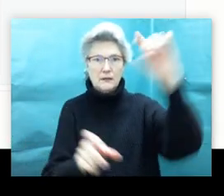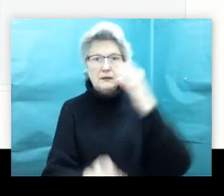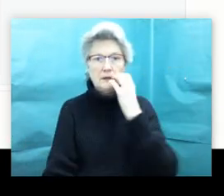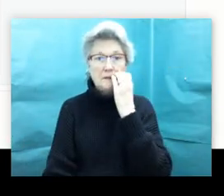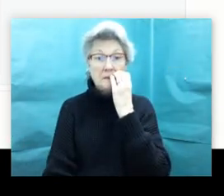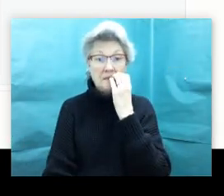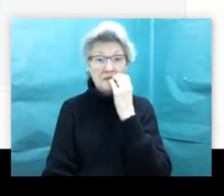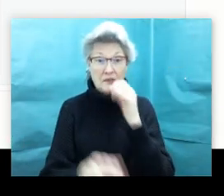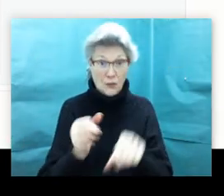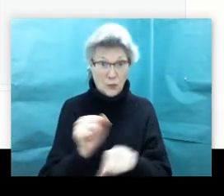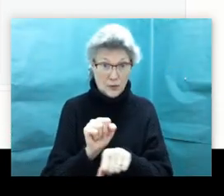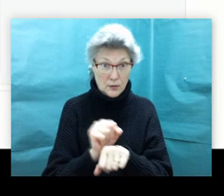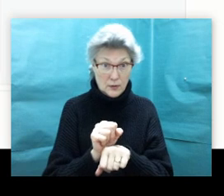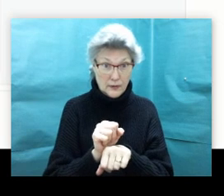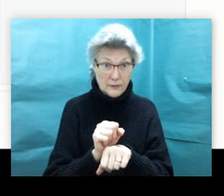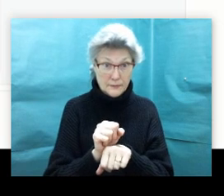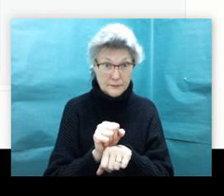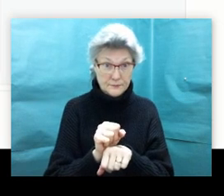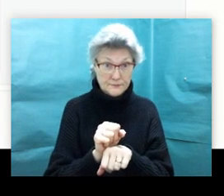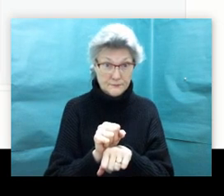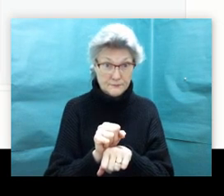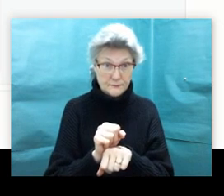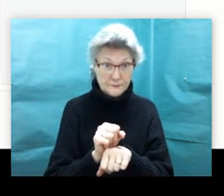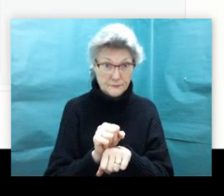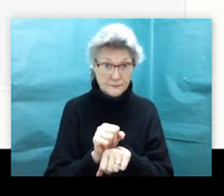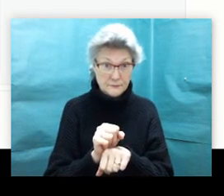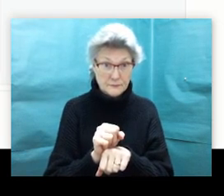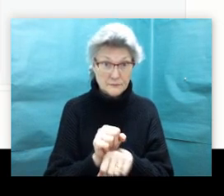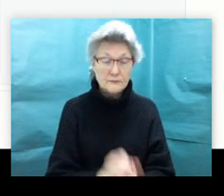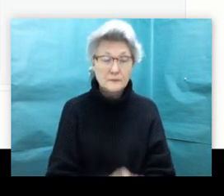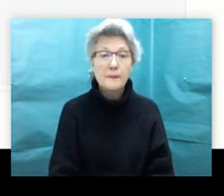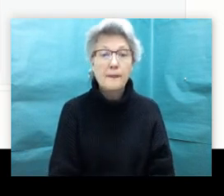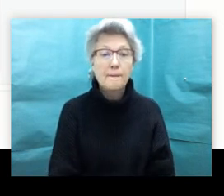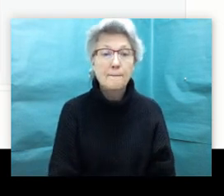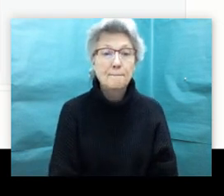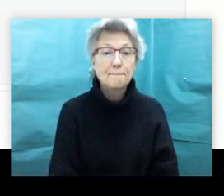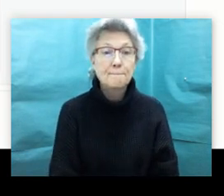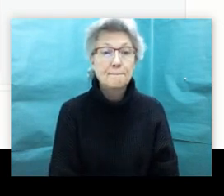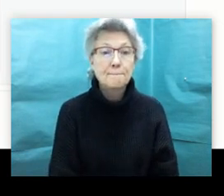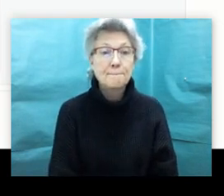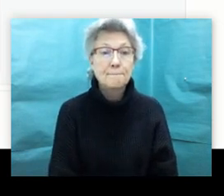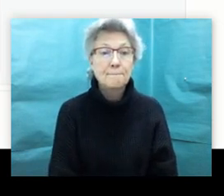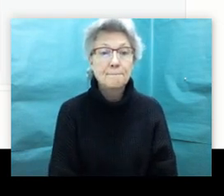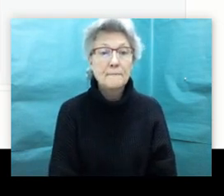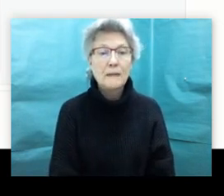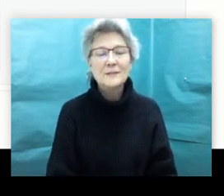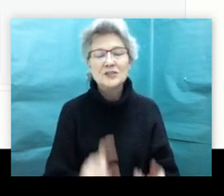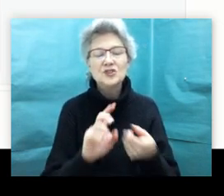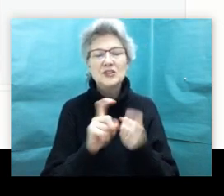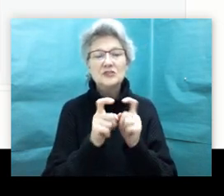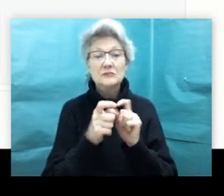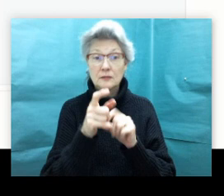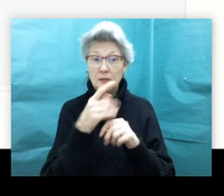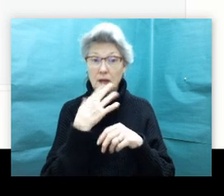Does that work? If I split my shape, and I'm going to change the color of this.